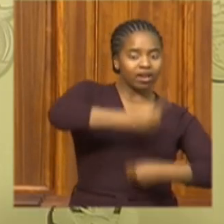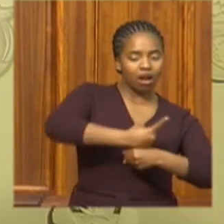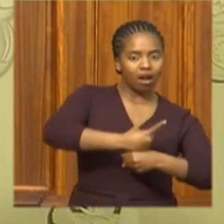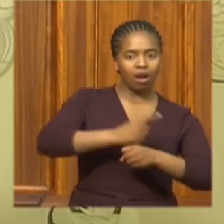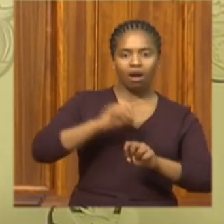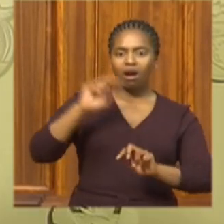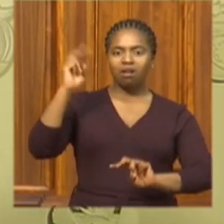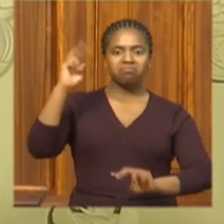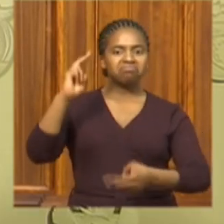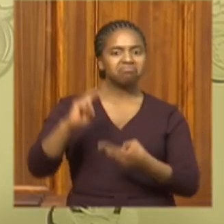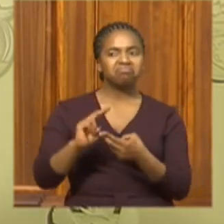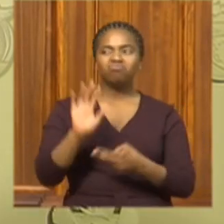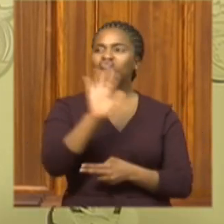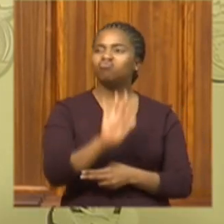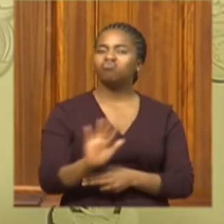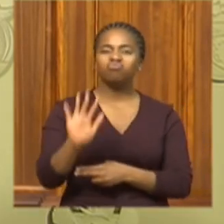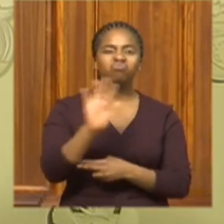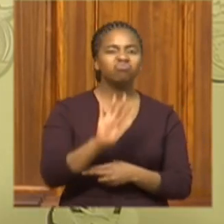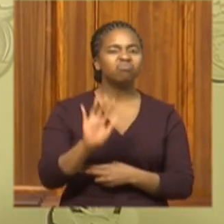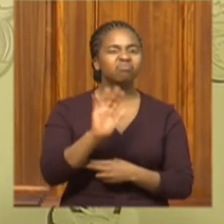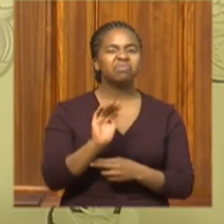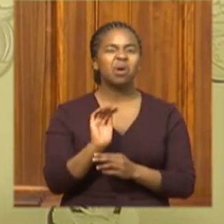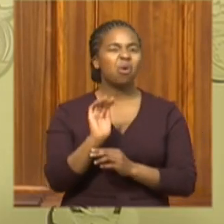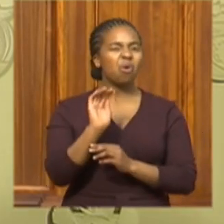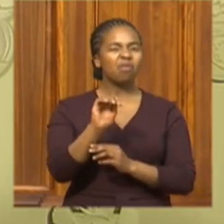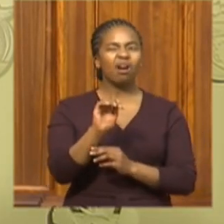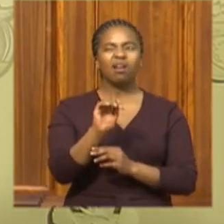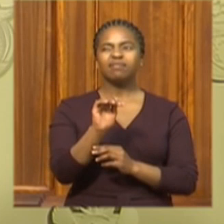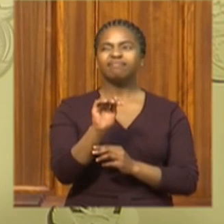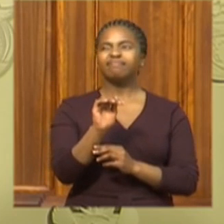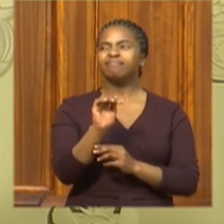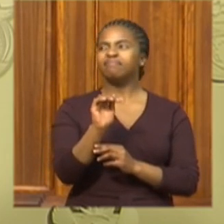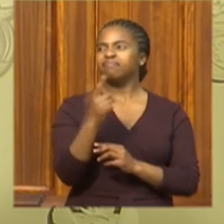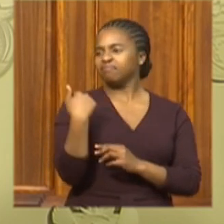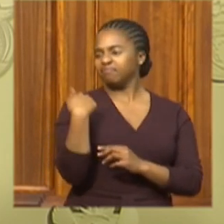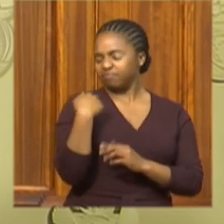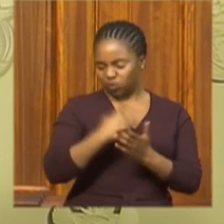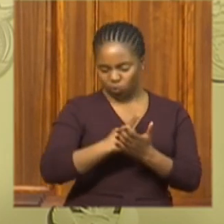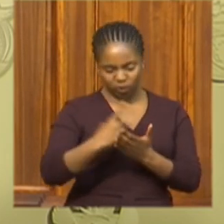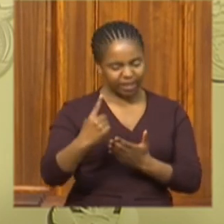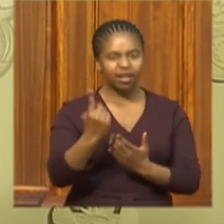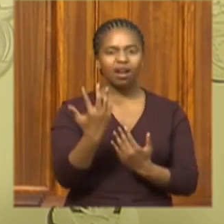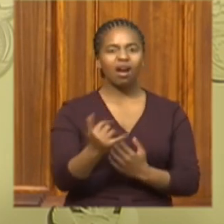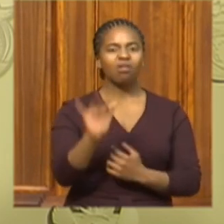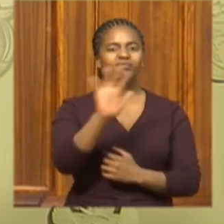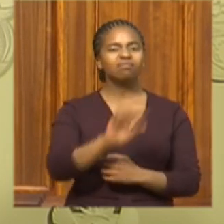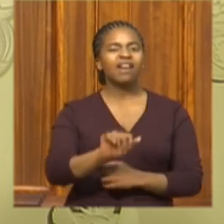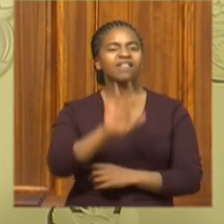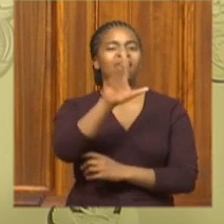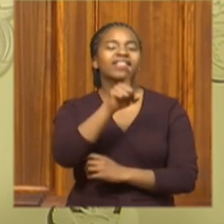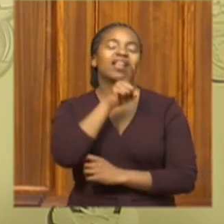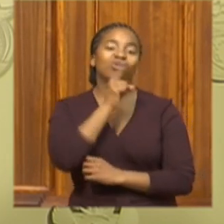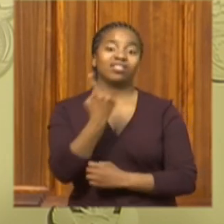to an average of over the past week of around 5,000 a